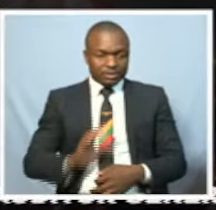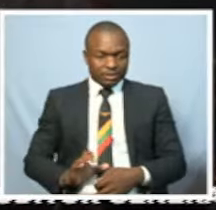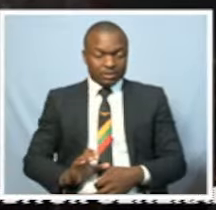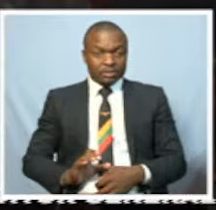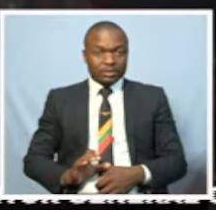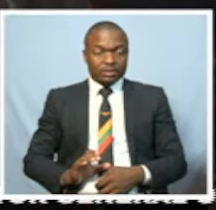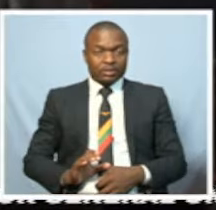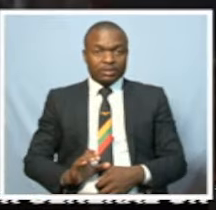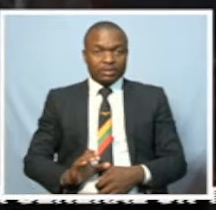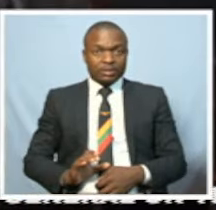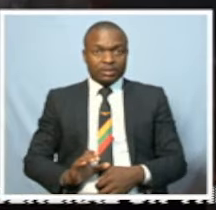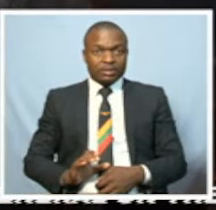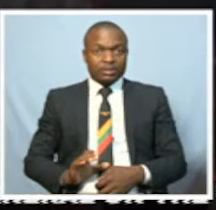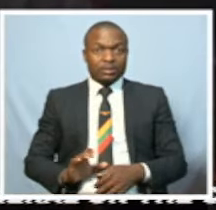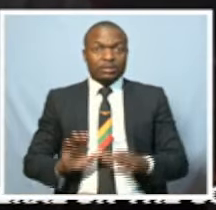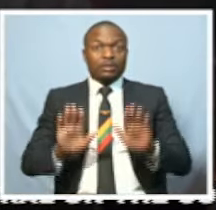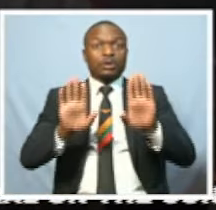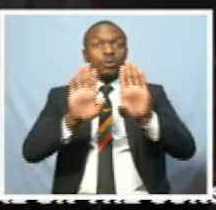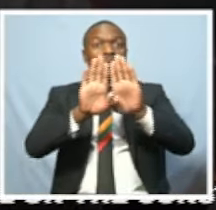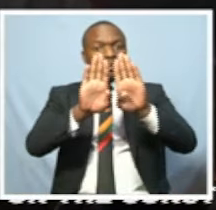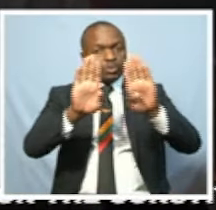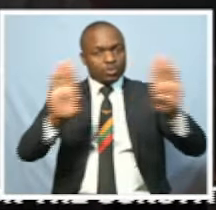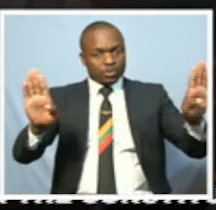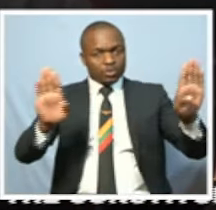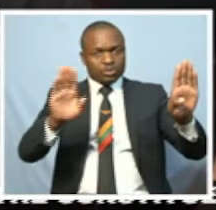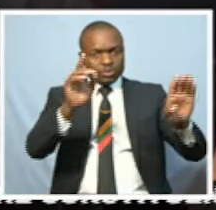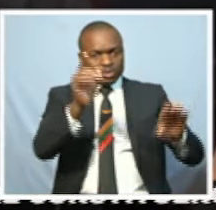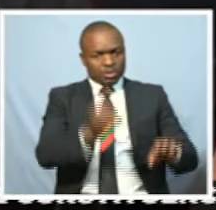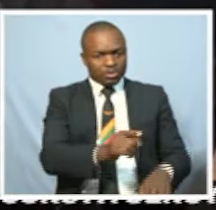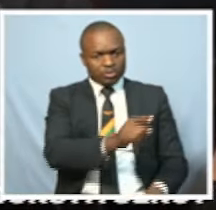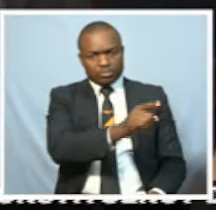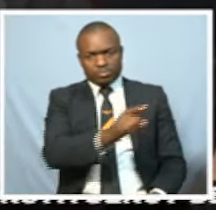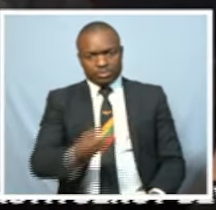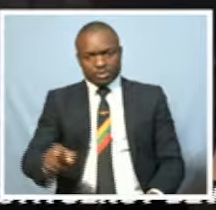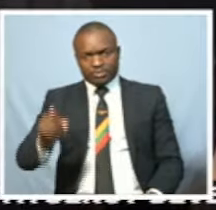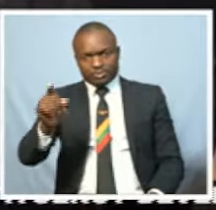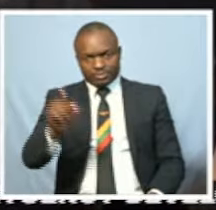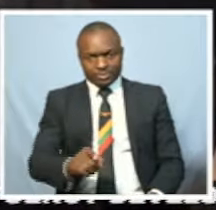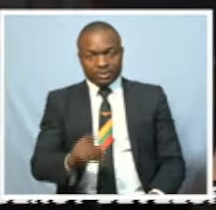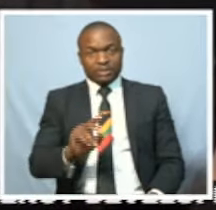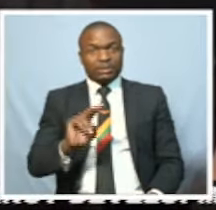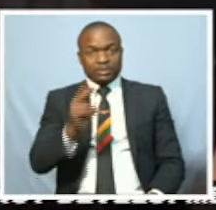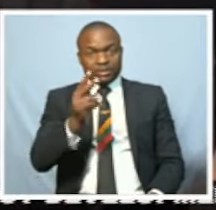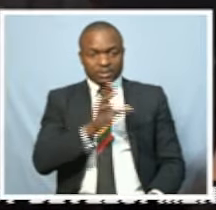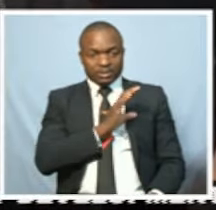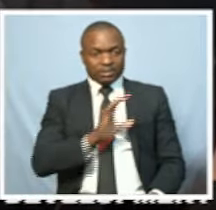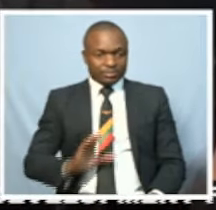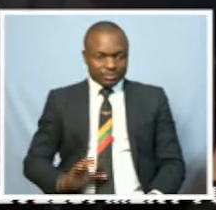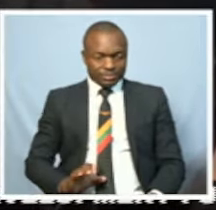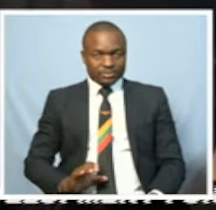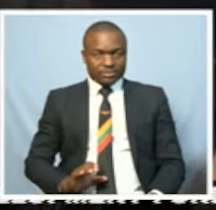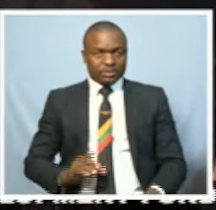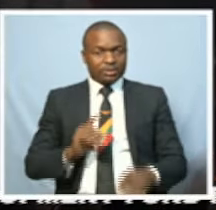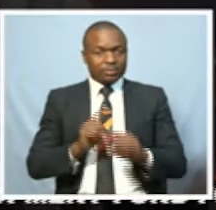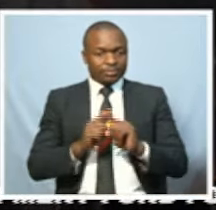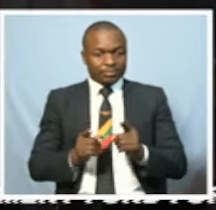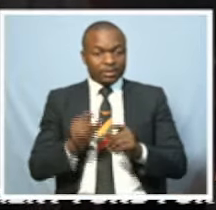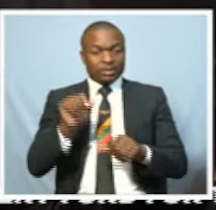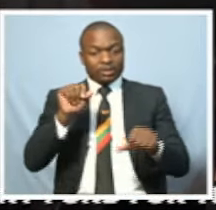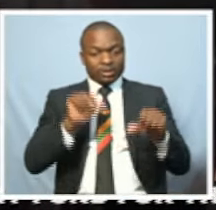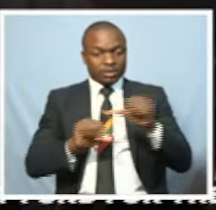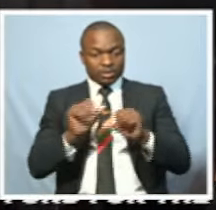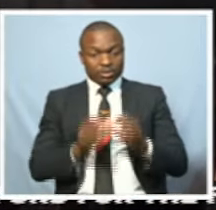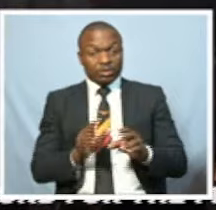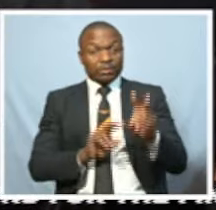walls were cracking, and then the second contractor. But when the auditors